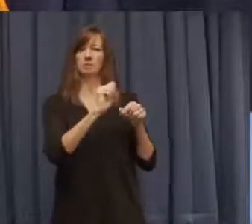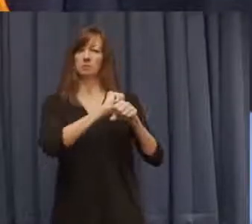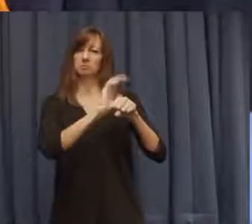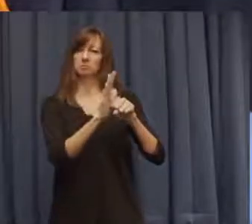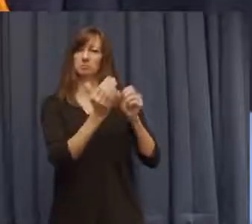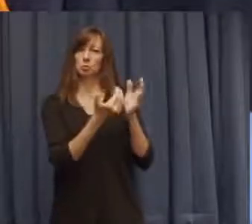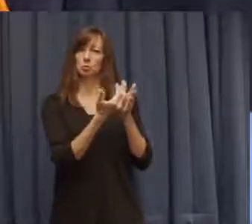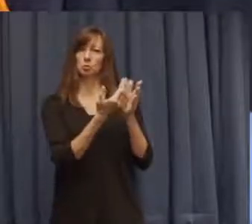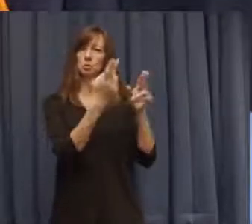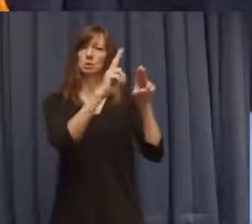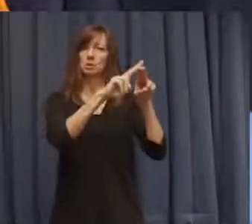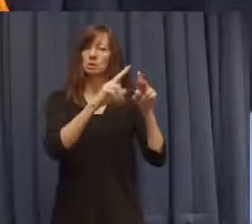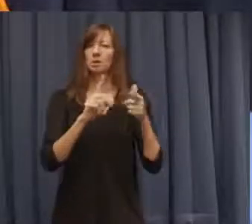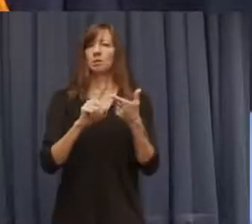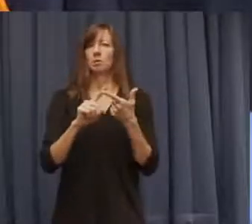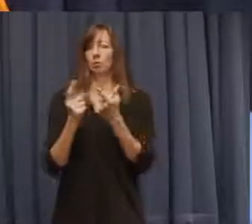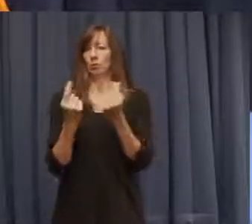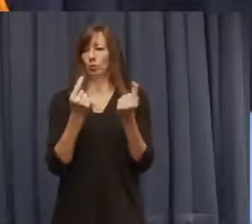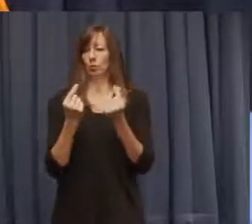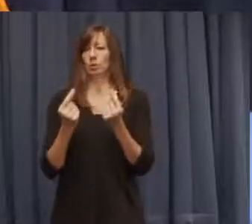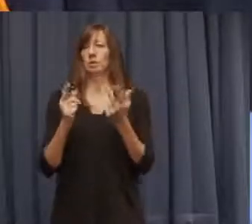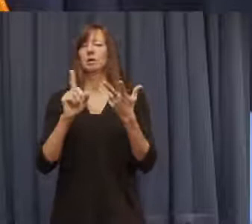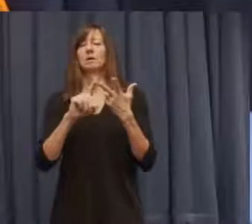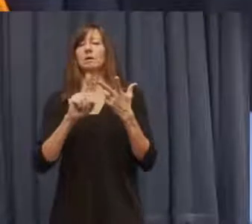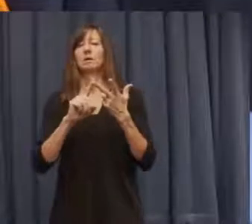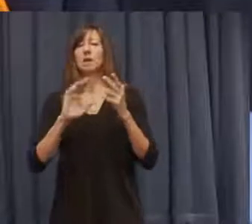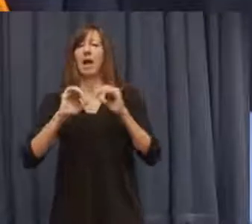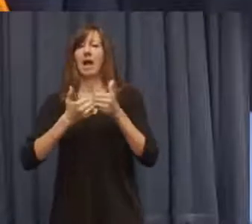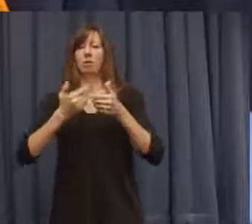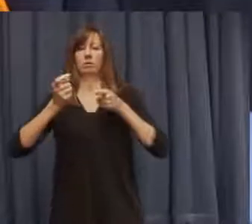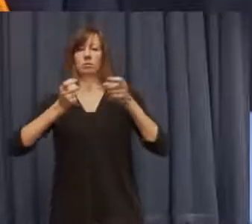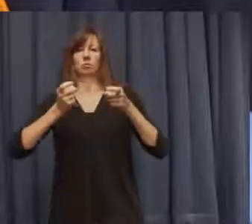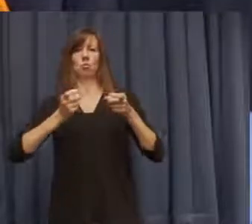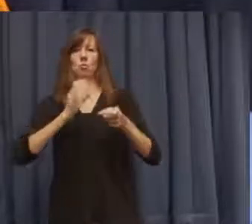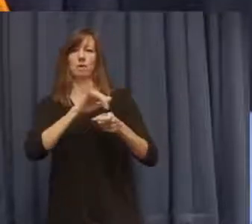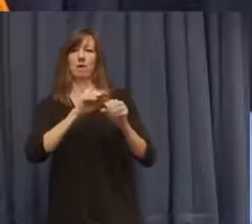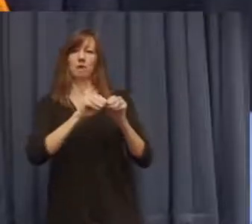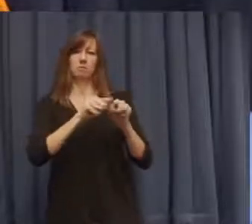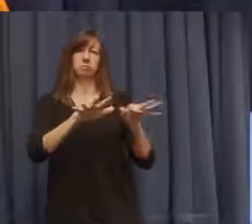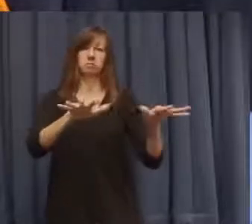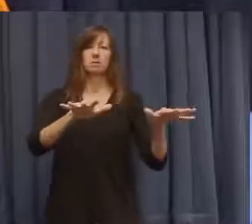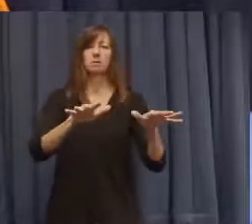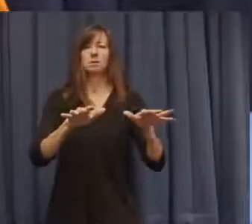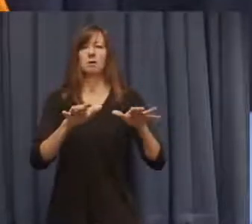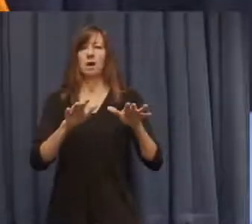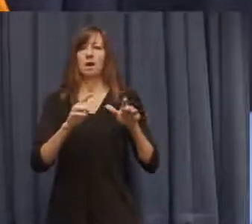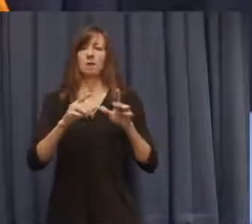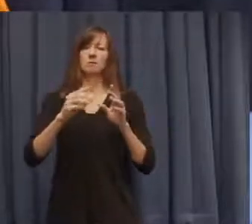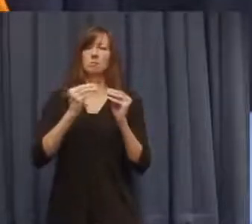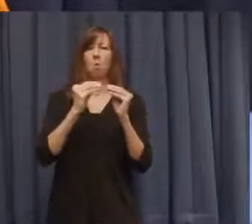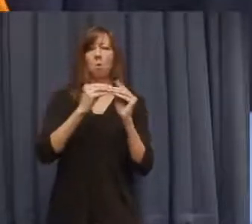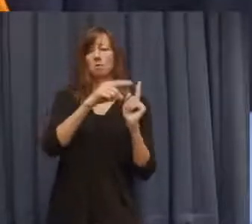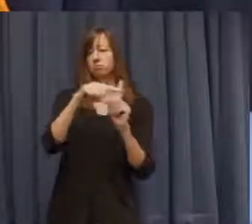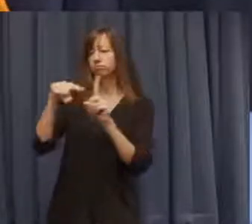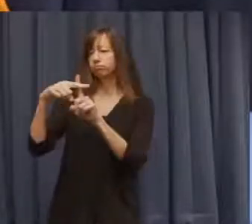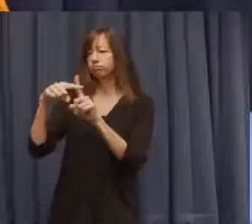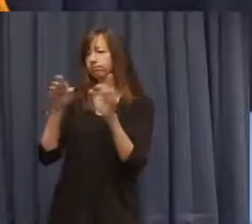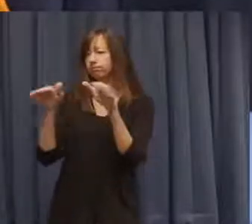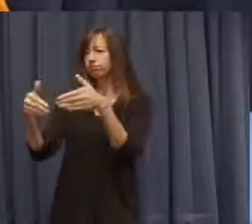we continue to keep that under control and keep moving in a positive direction. Again,